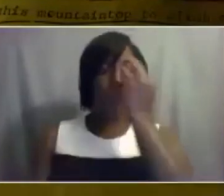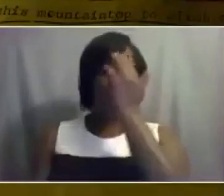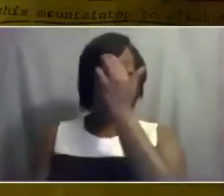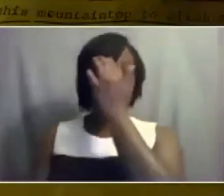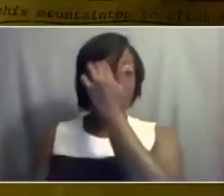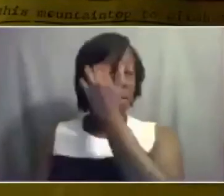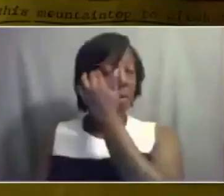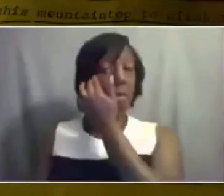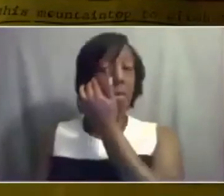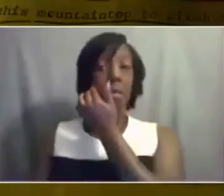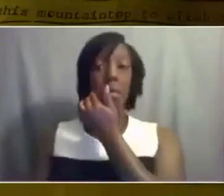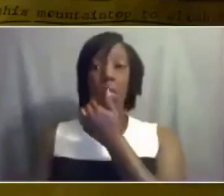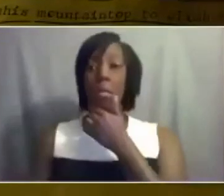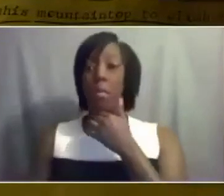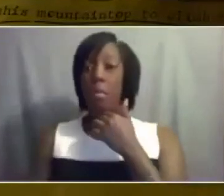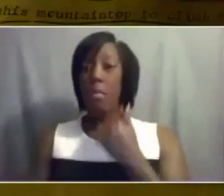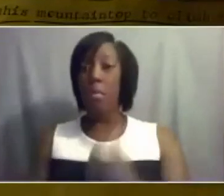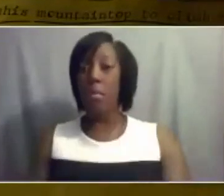Start? Go ahead, Corrine.